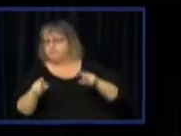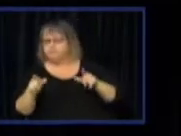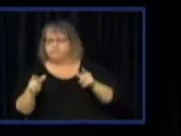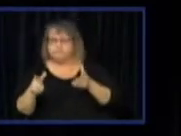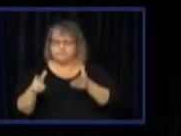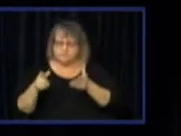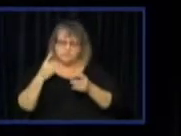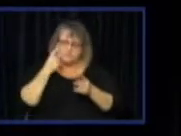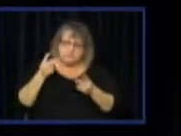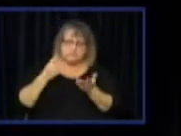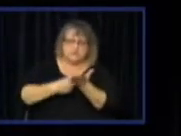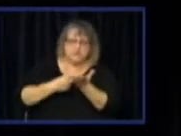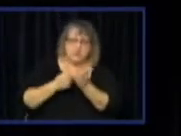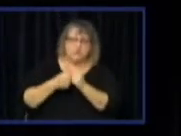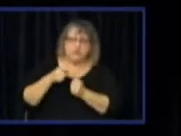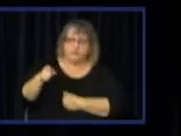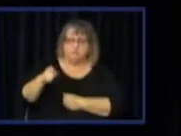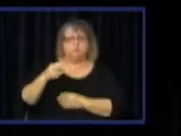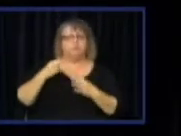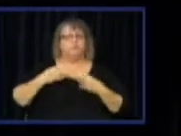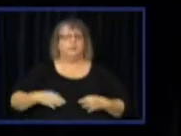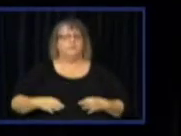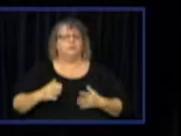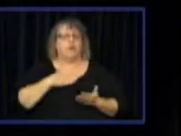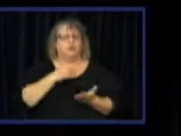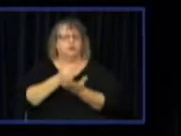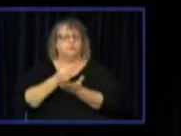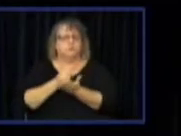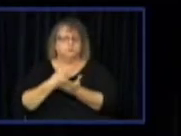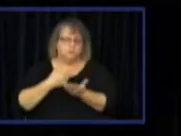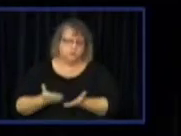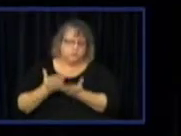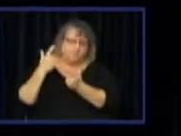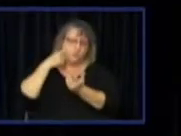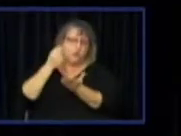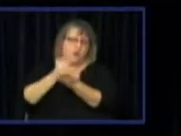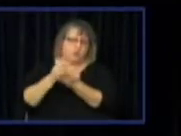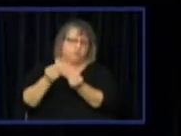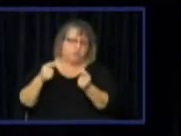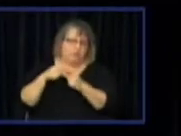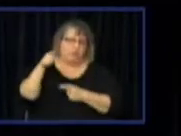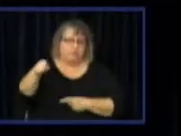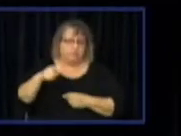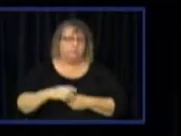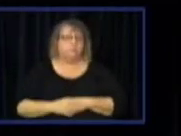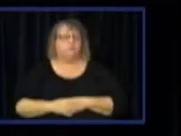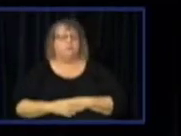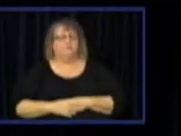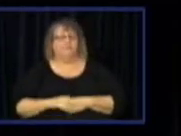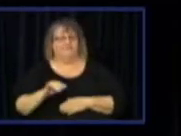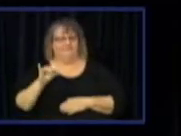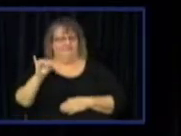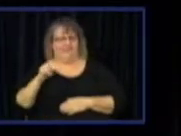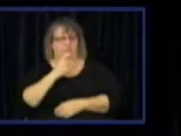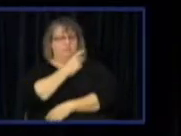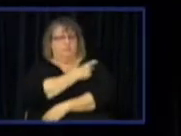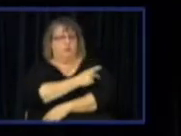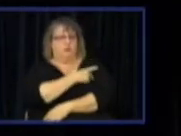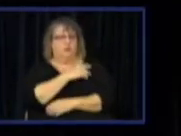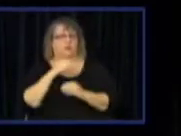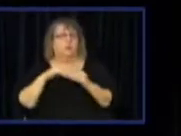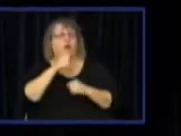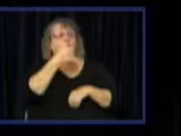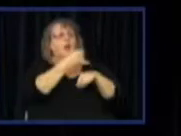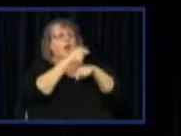patient. I can discuss risks and benefits of treatment, and I can make recommendations for treatment. And so that gives patients, even on the